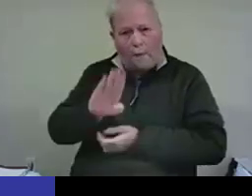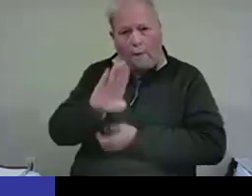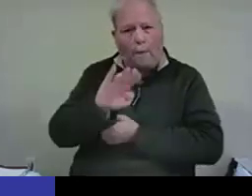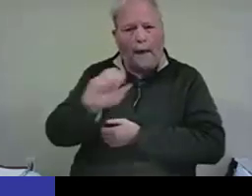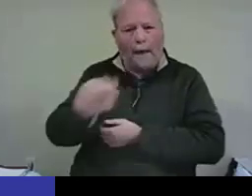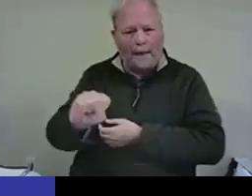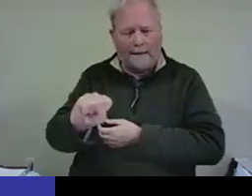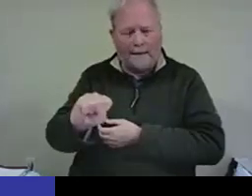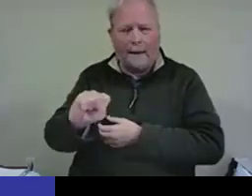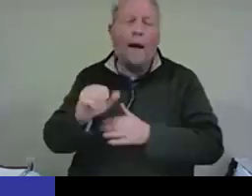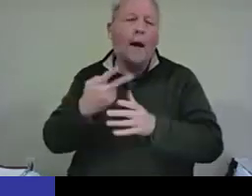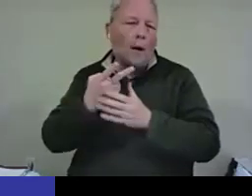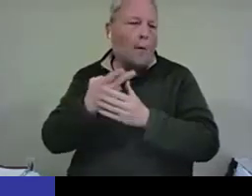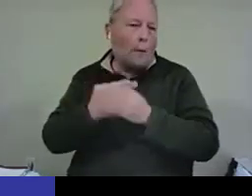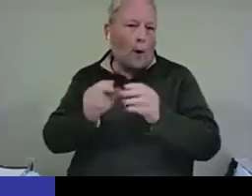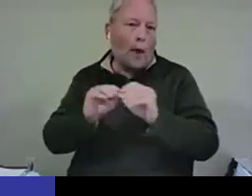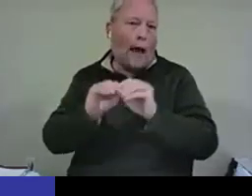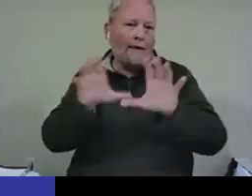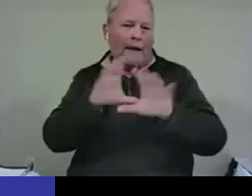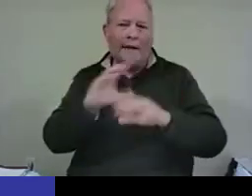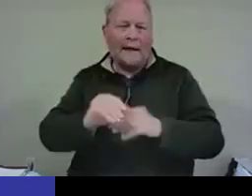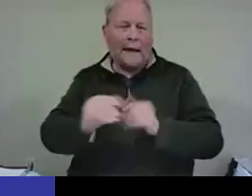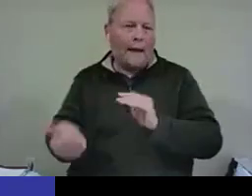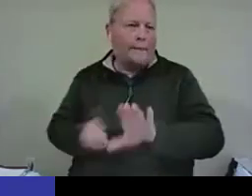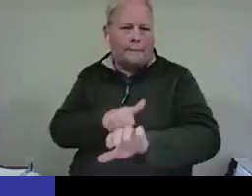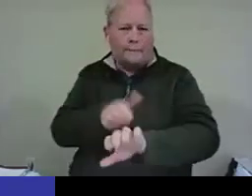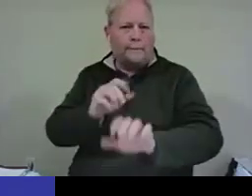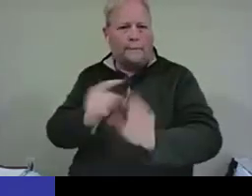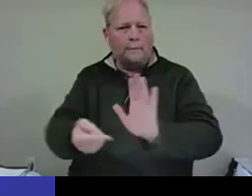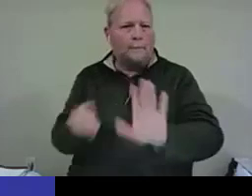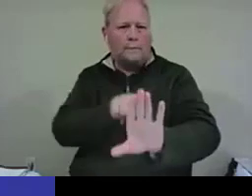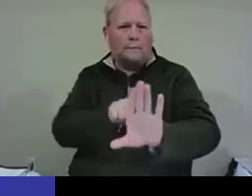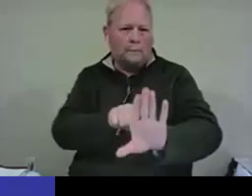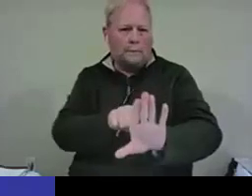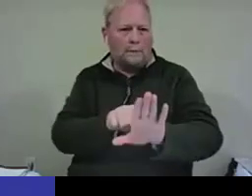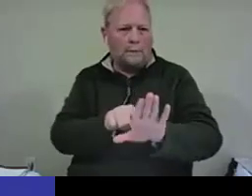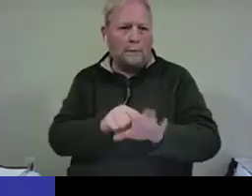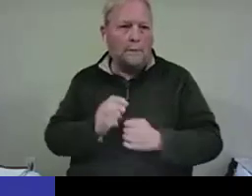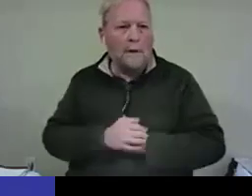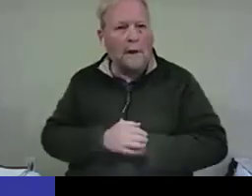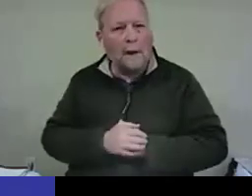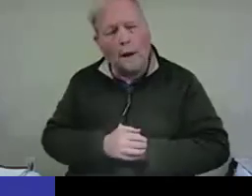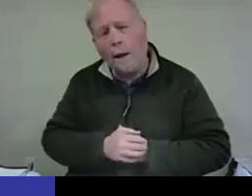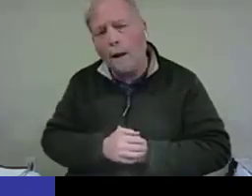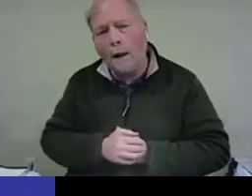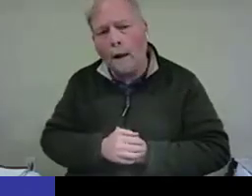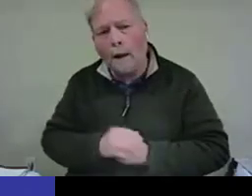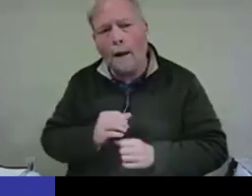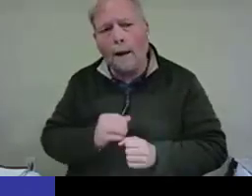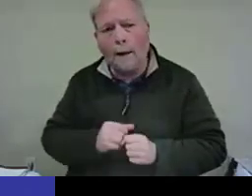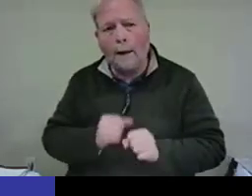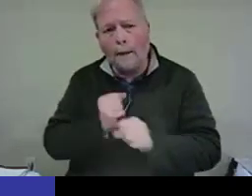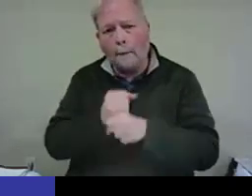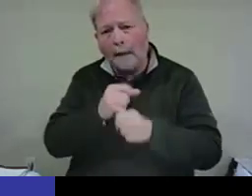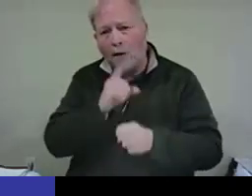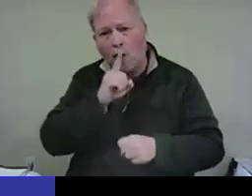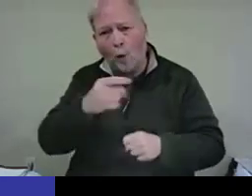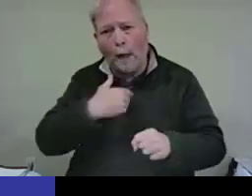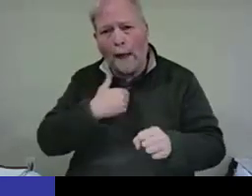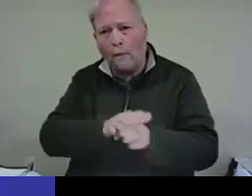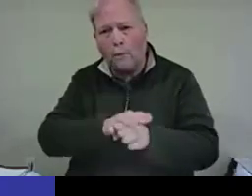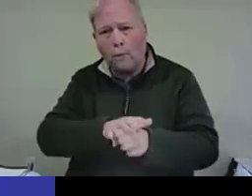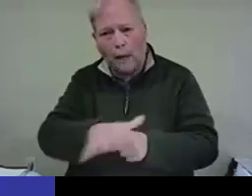vulnerable decision points, which I'll talk about in a little bit, and ensuring multiple specific data